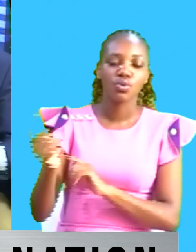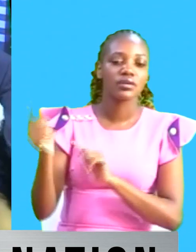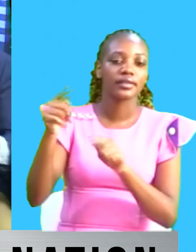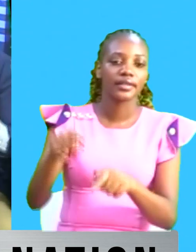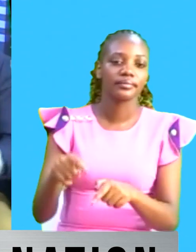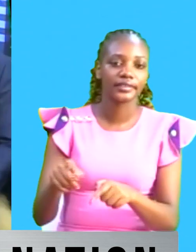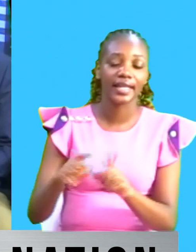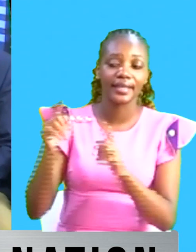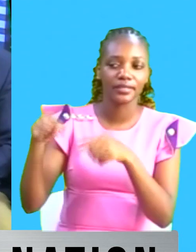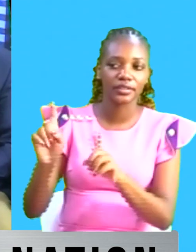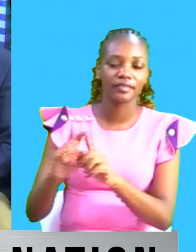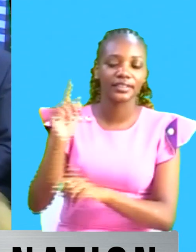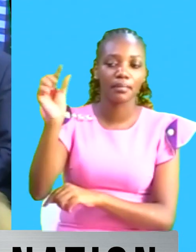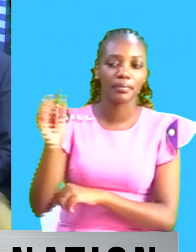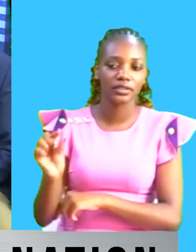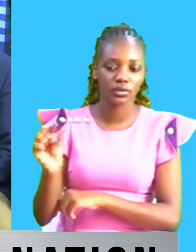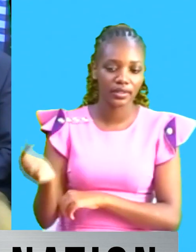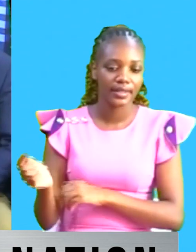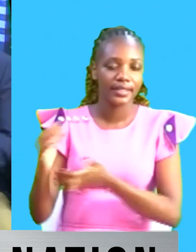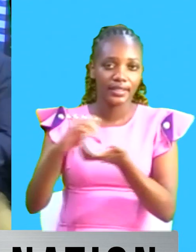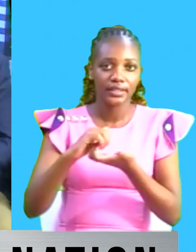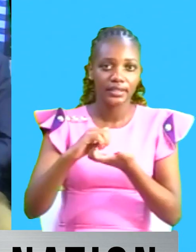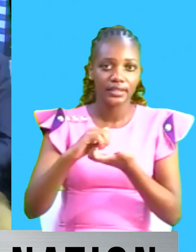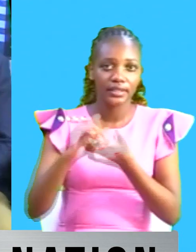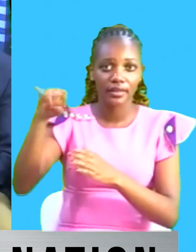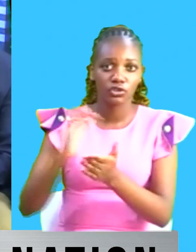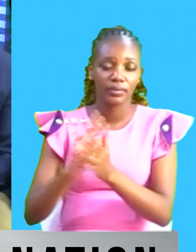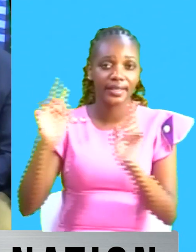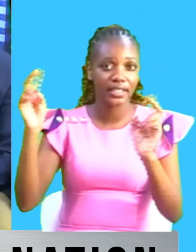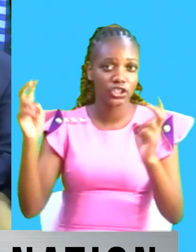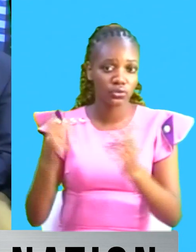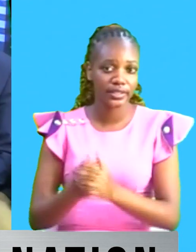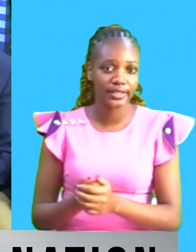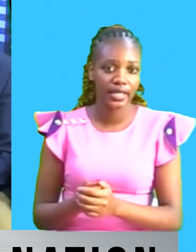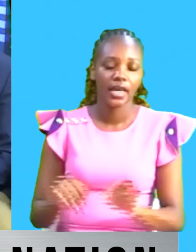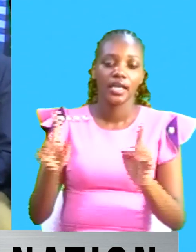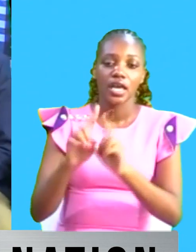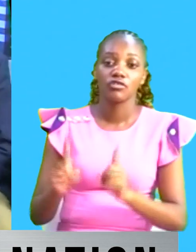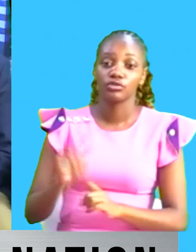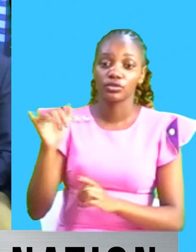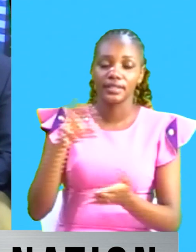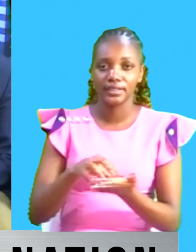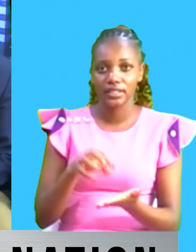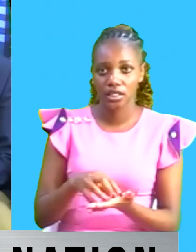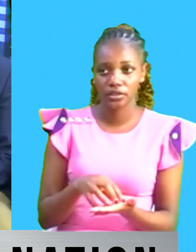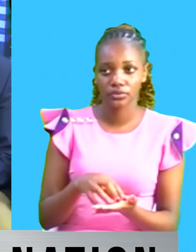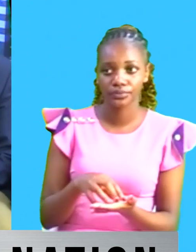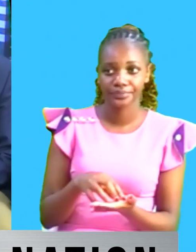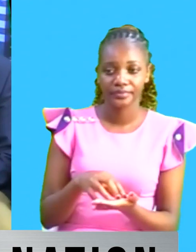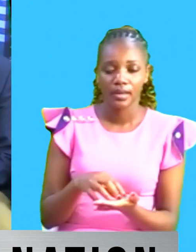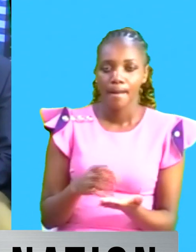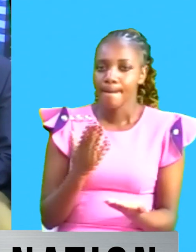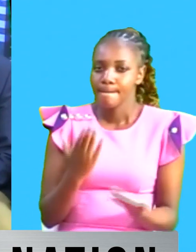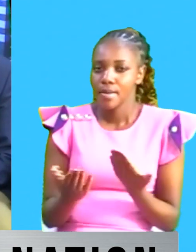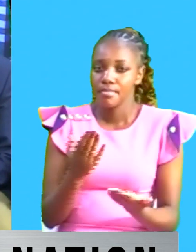and himself as a person to engage in the Jubilee issue and also this scenario. Jonah, it is probably